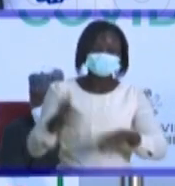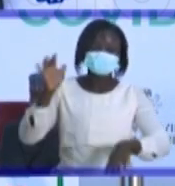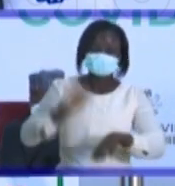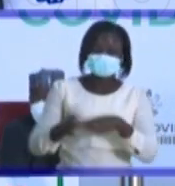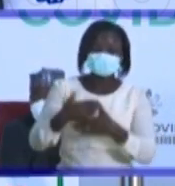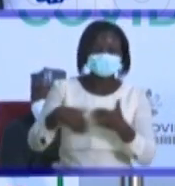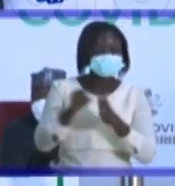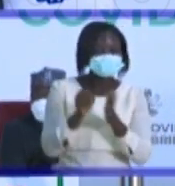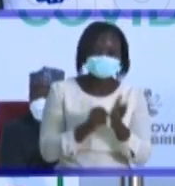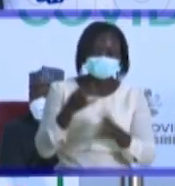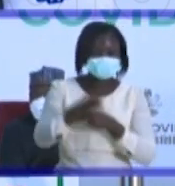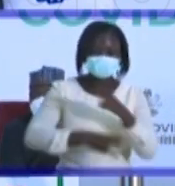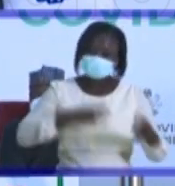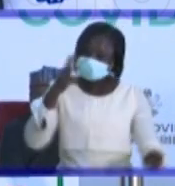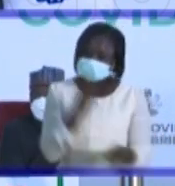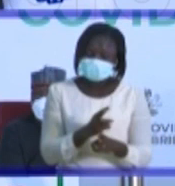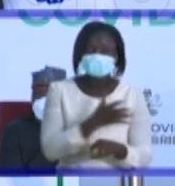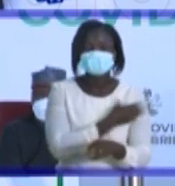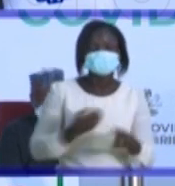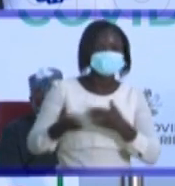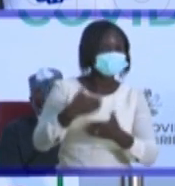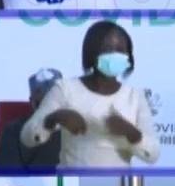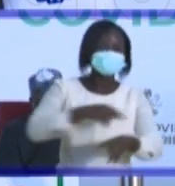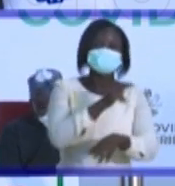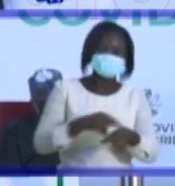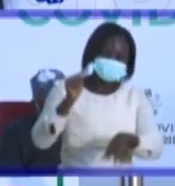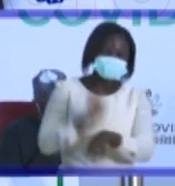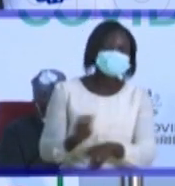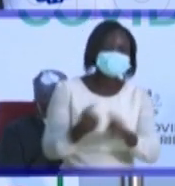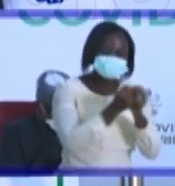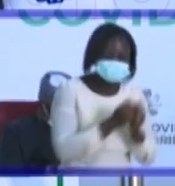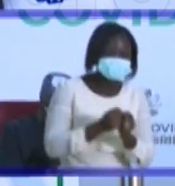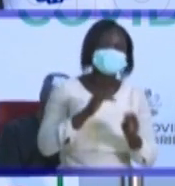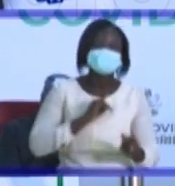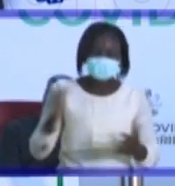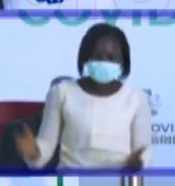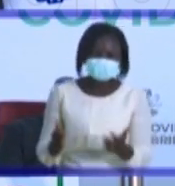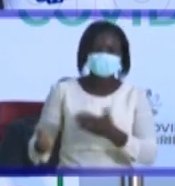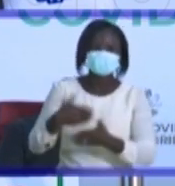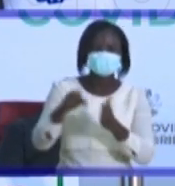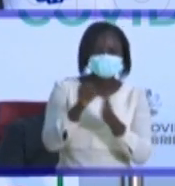of the world, and all nations are working together. And I urge all state